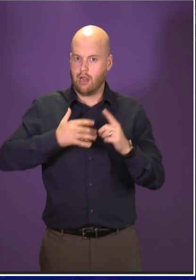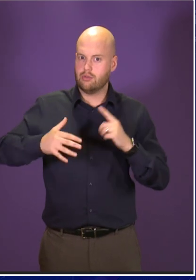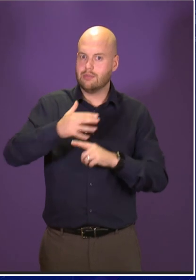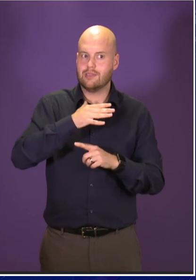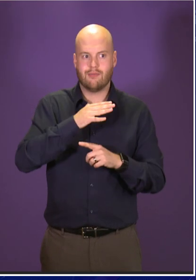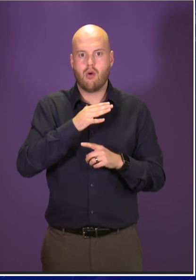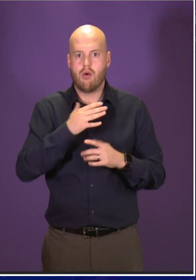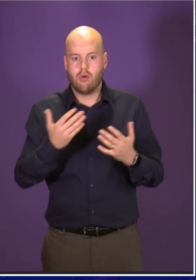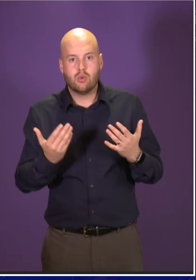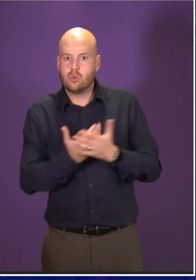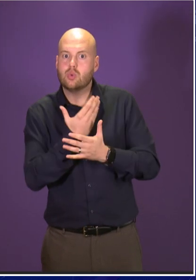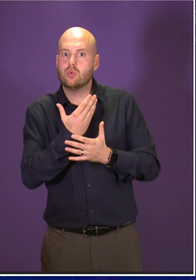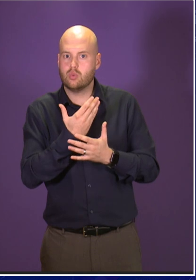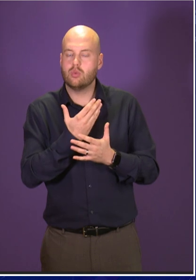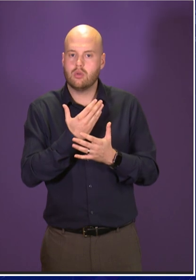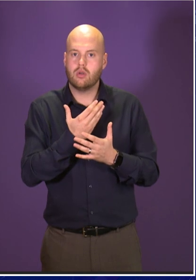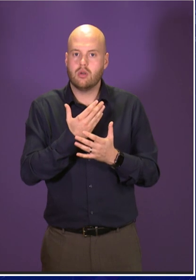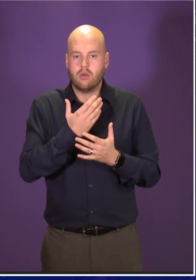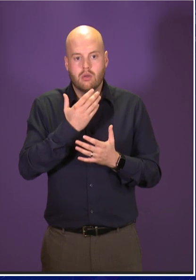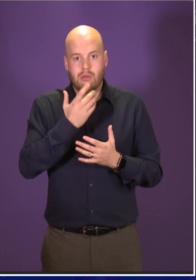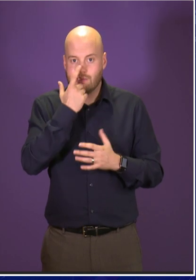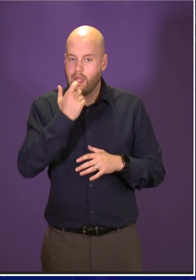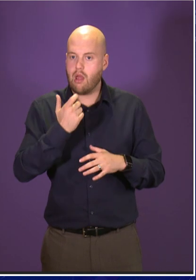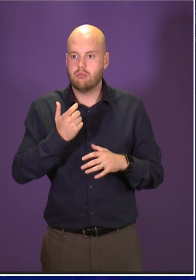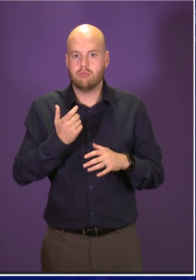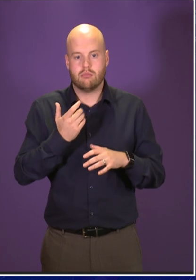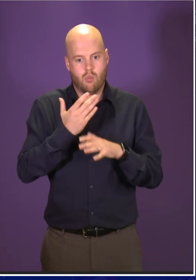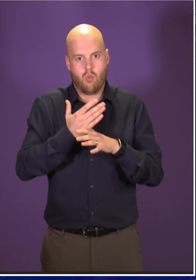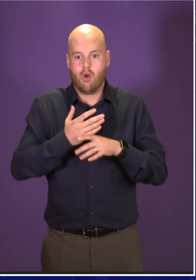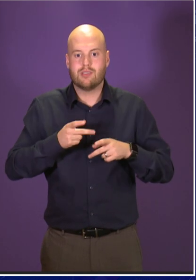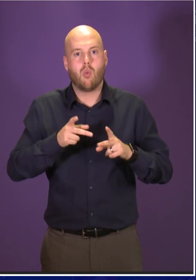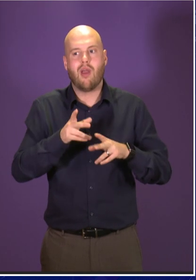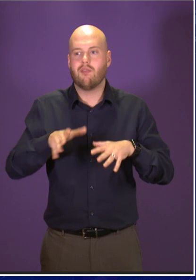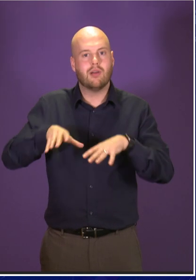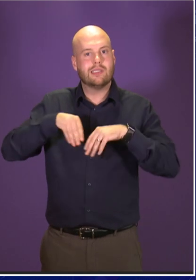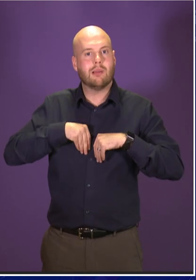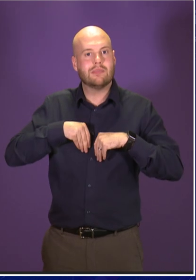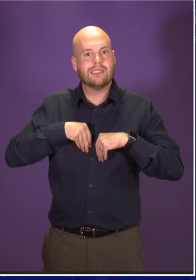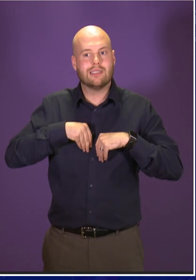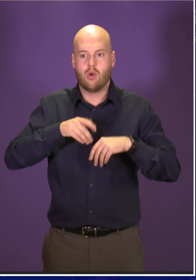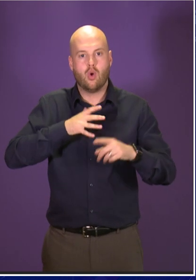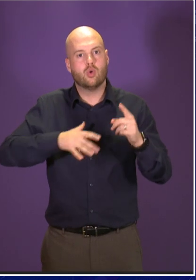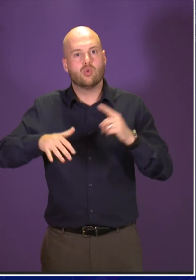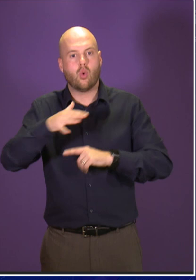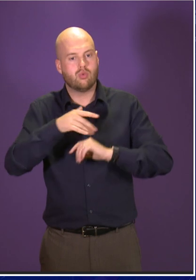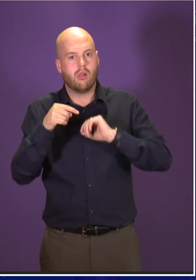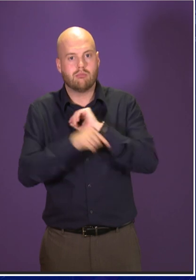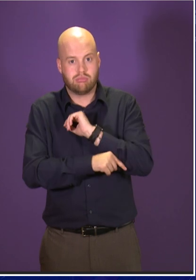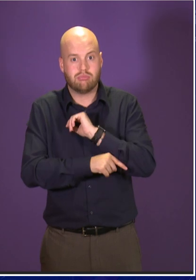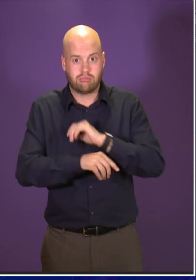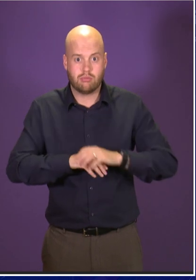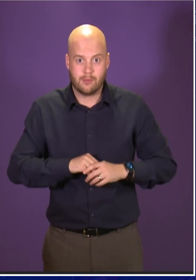mutual understanding, and ultimately it can work as a way of fostering social cohesion and cooperation over the